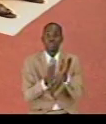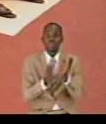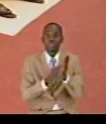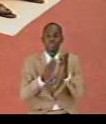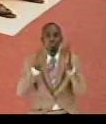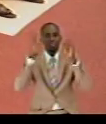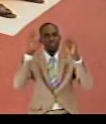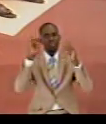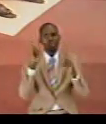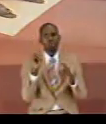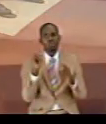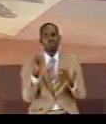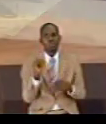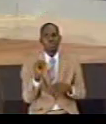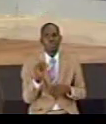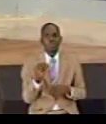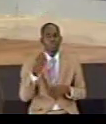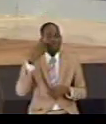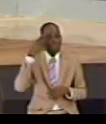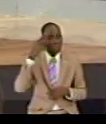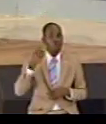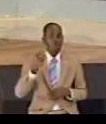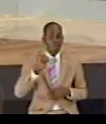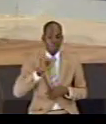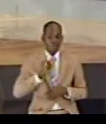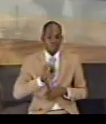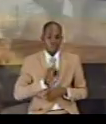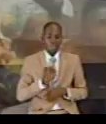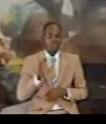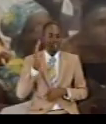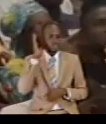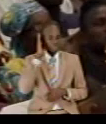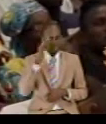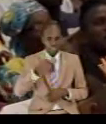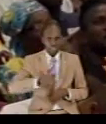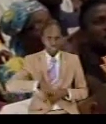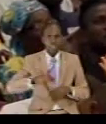Why am I losing your voice? I shall yet praise him.